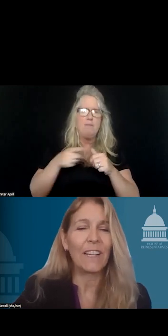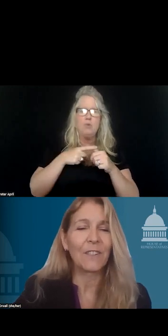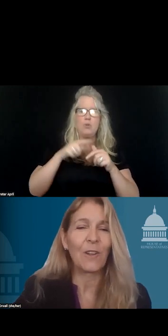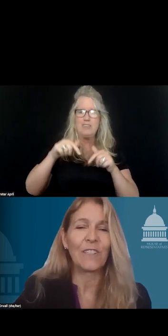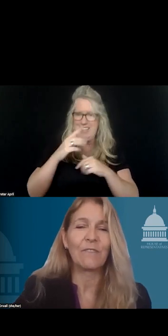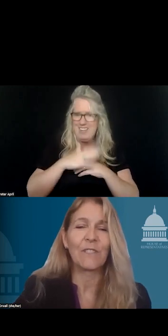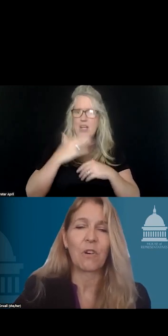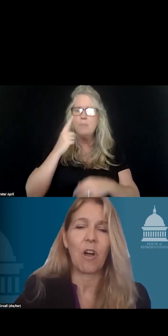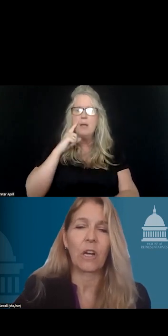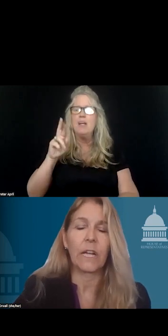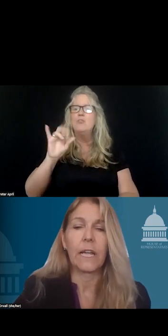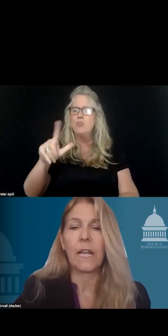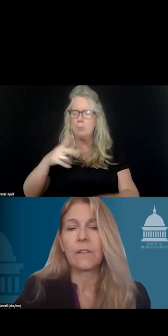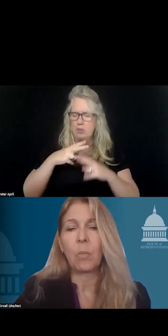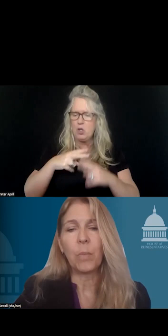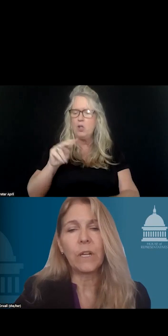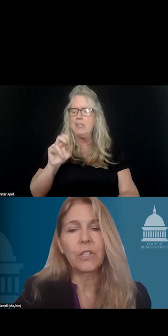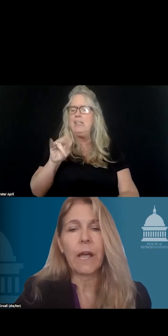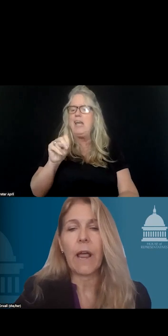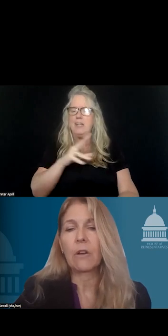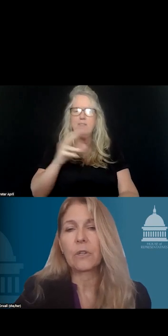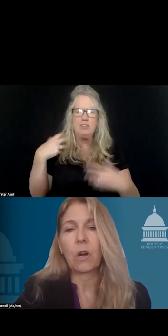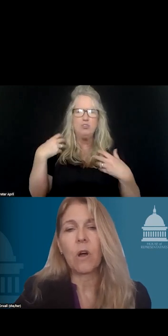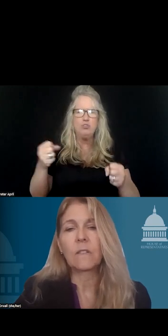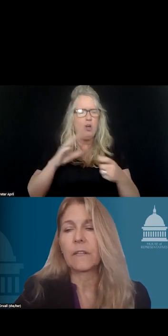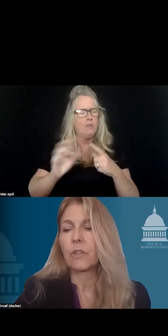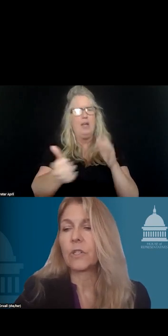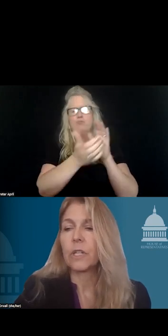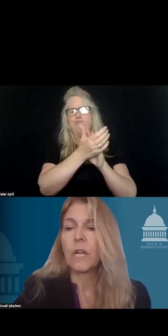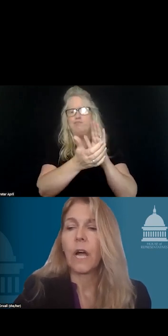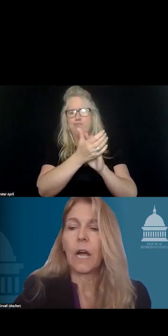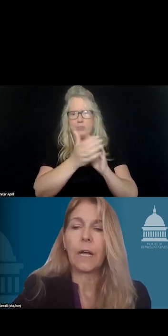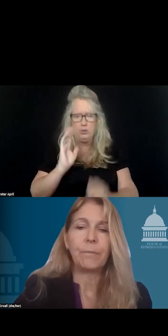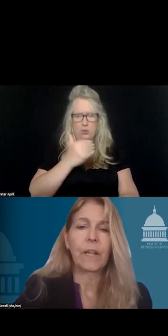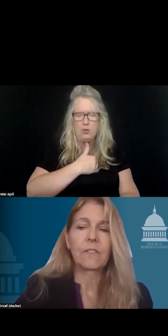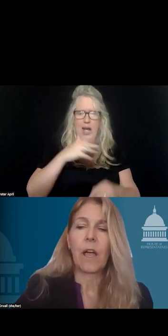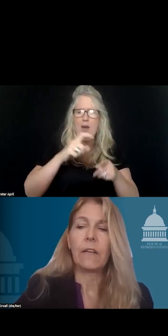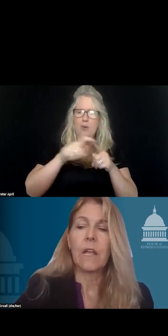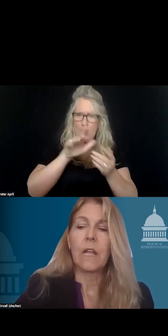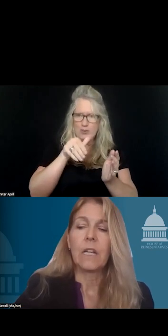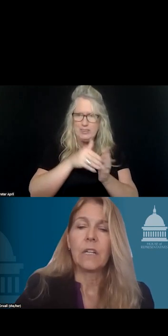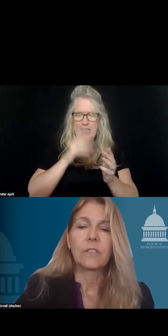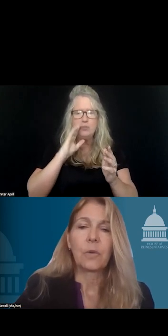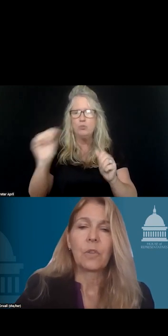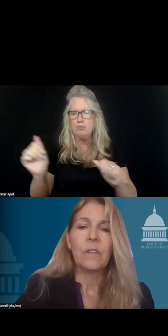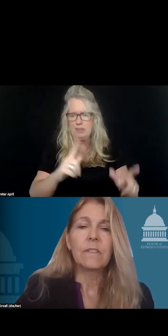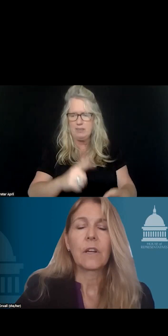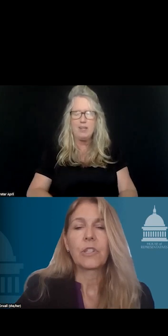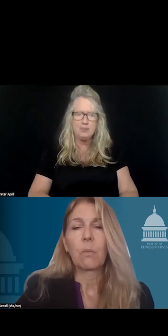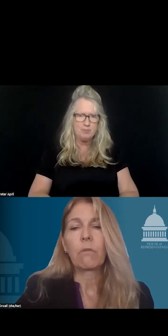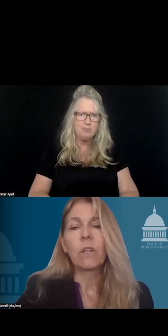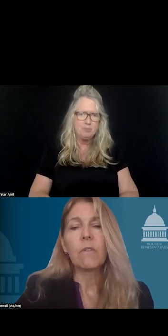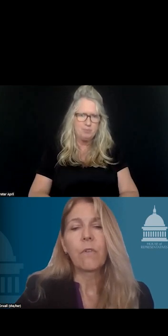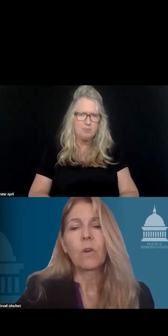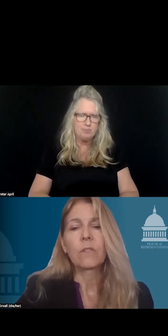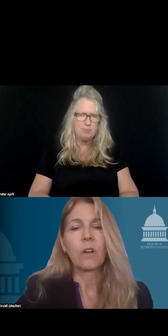tribal line called Native and Strong. And so big shout out to our call centers. Next slide. So this